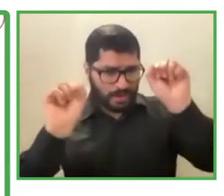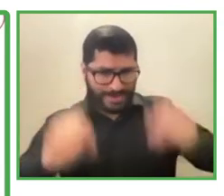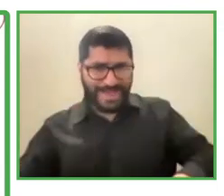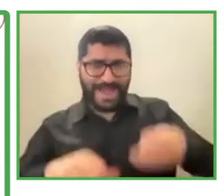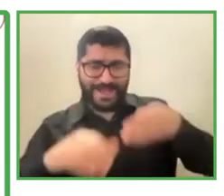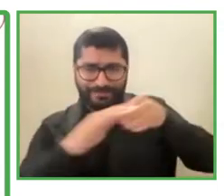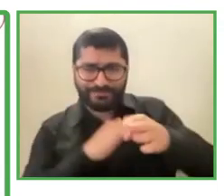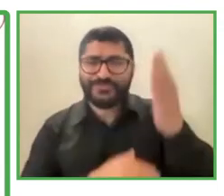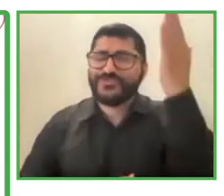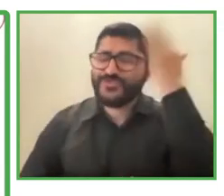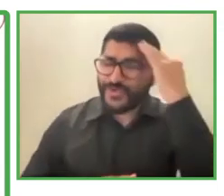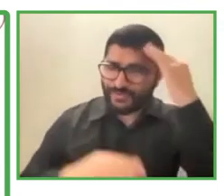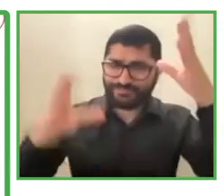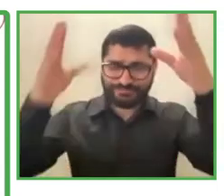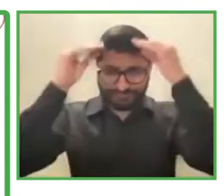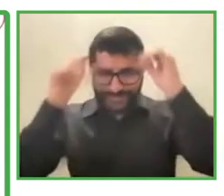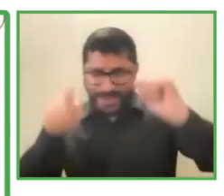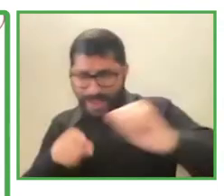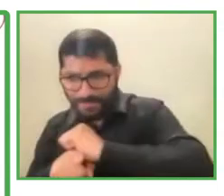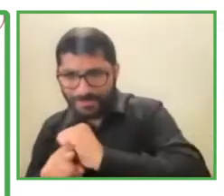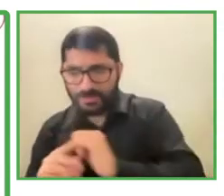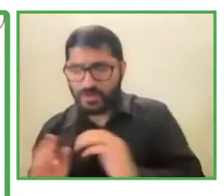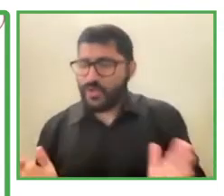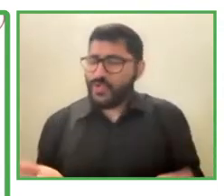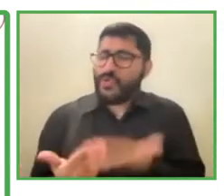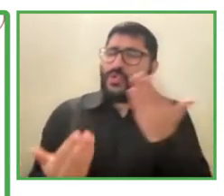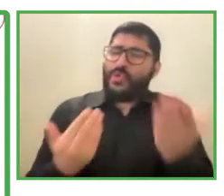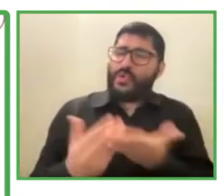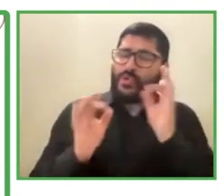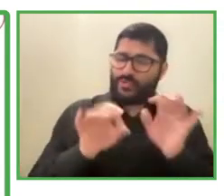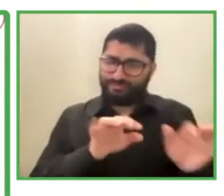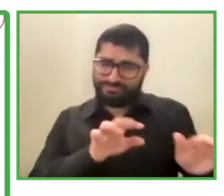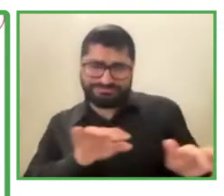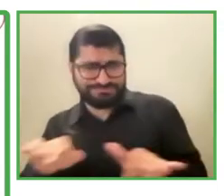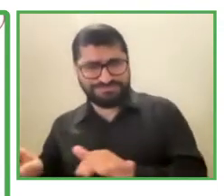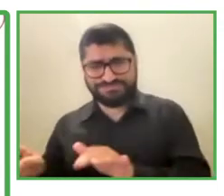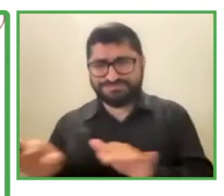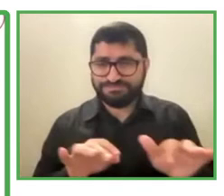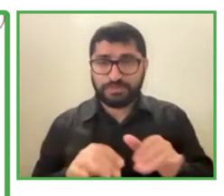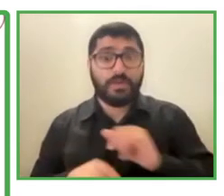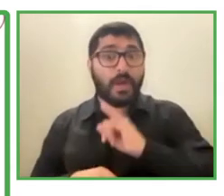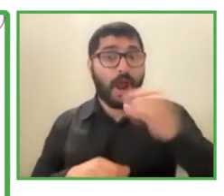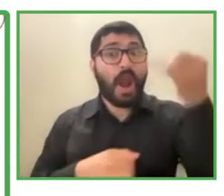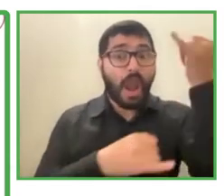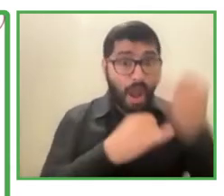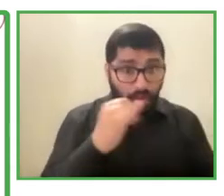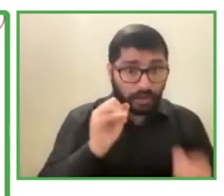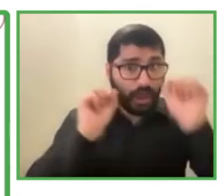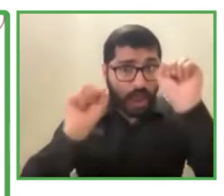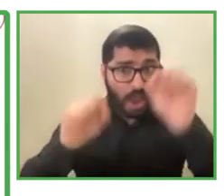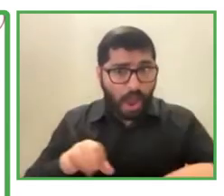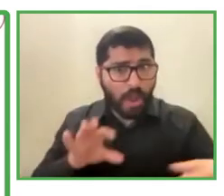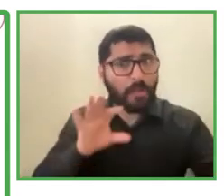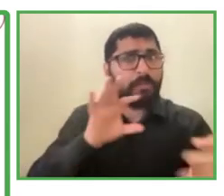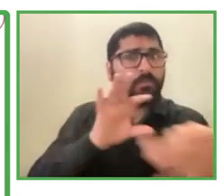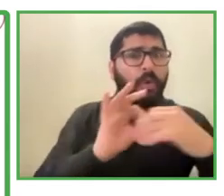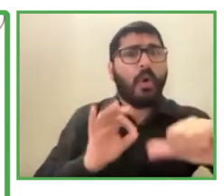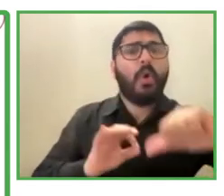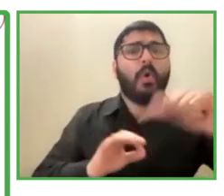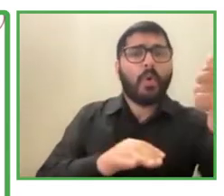Cornelius to relevant employment, and we're very happy to report that Cornelius is working as a spam